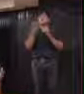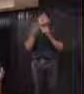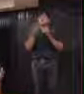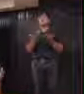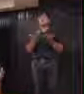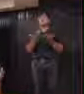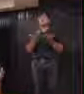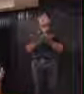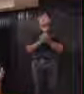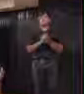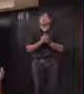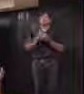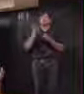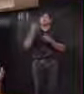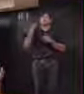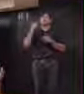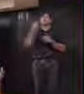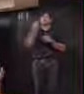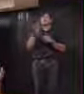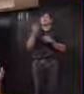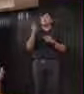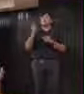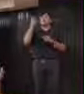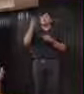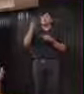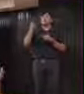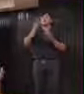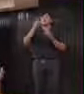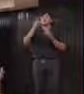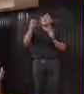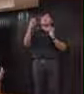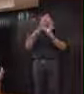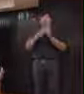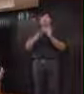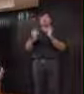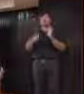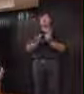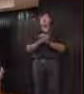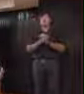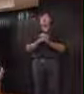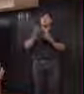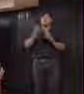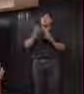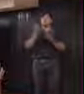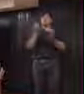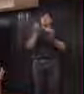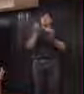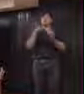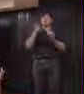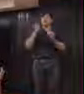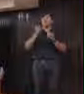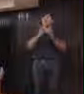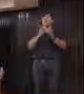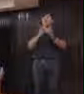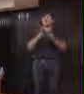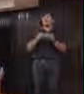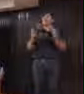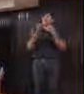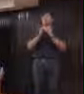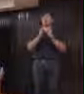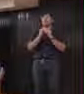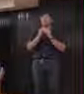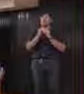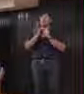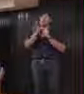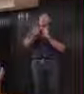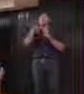this is what he said. So for that reason, you had Article 370. But this is something that you would have to argue. But the